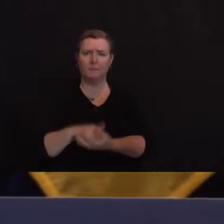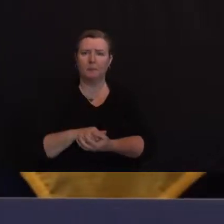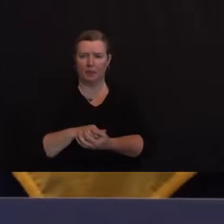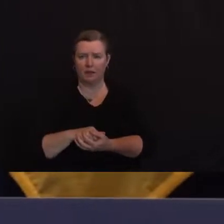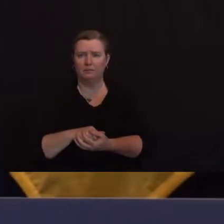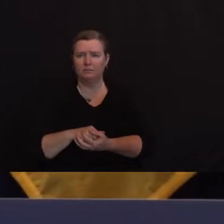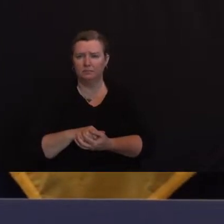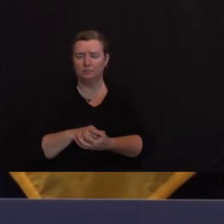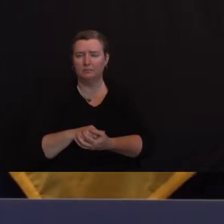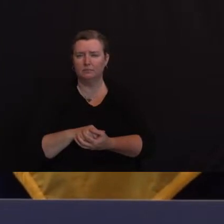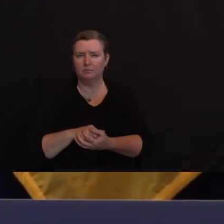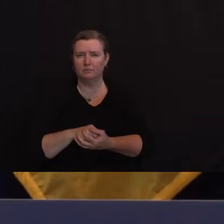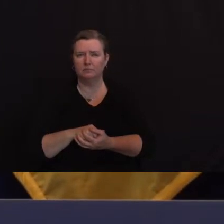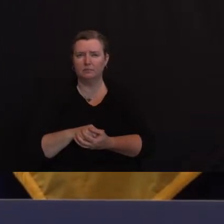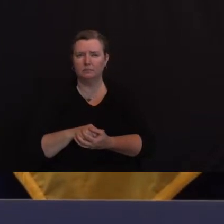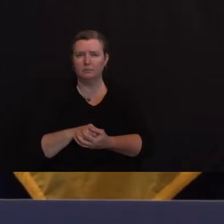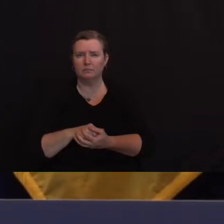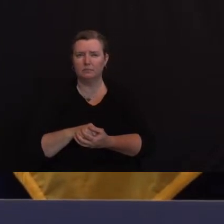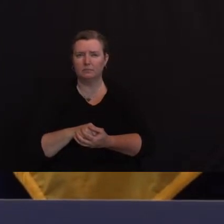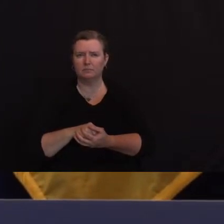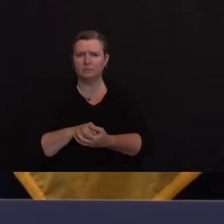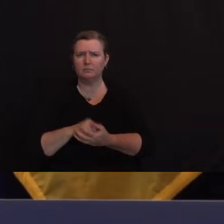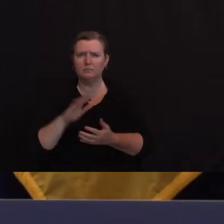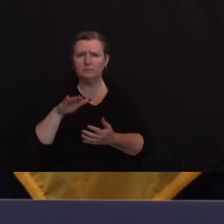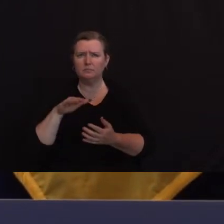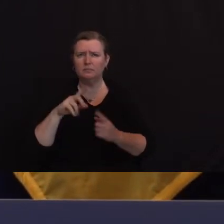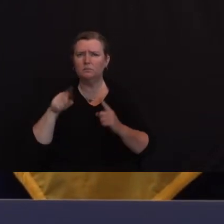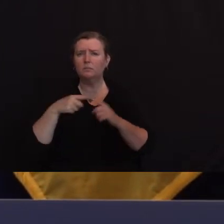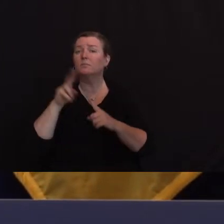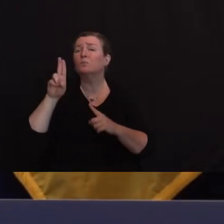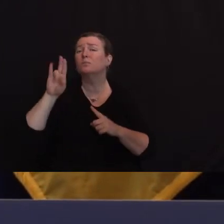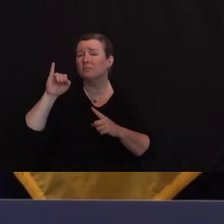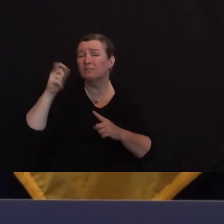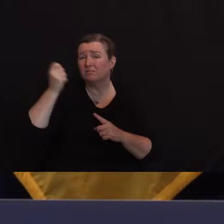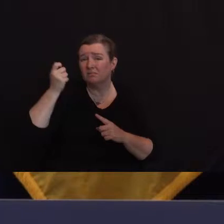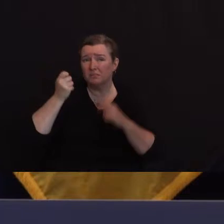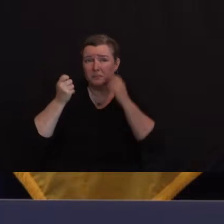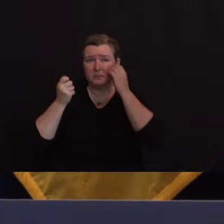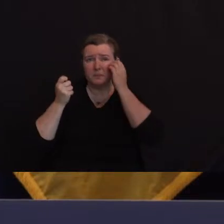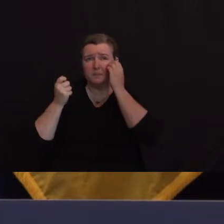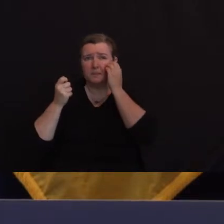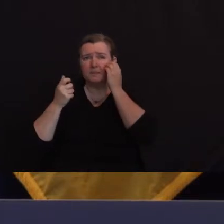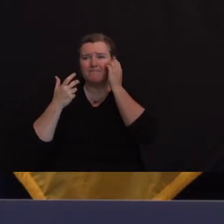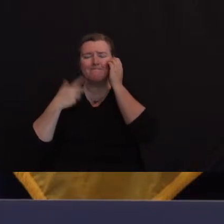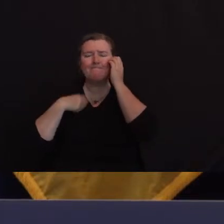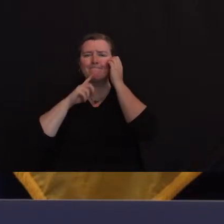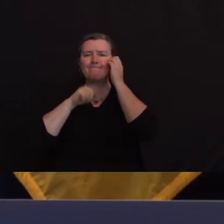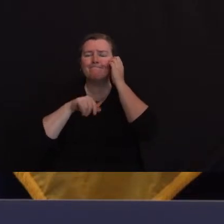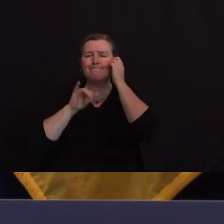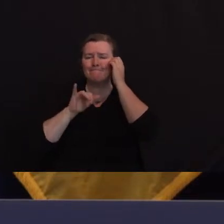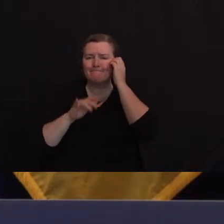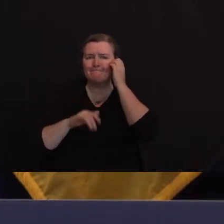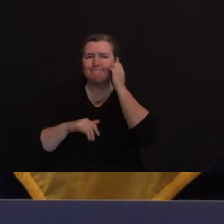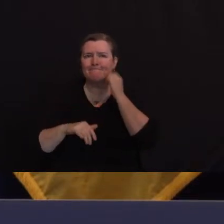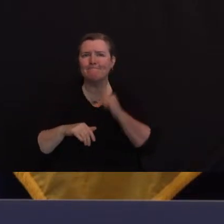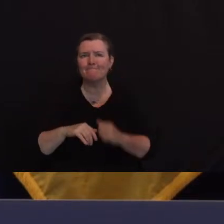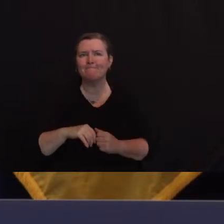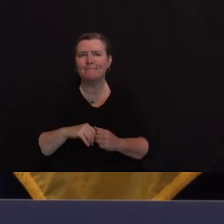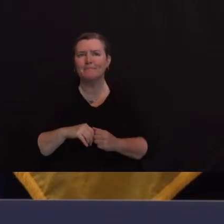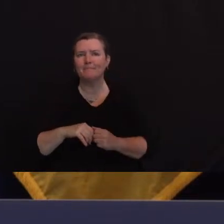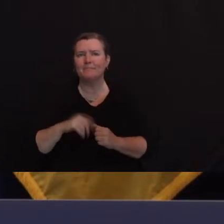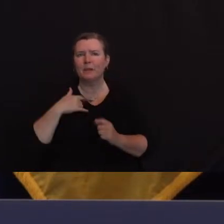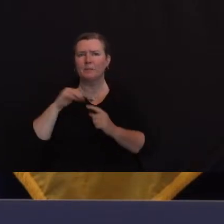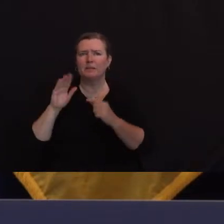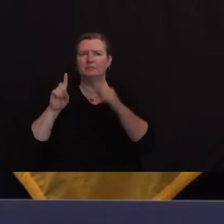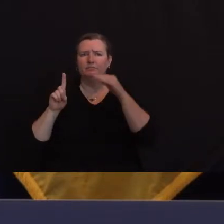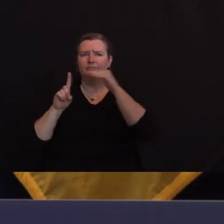And Matt, may I come back to you in the unemployment question? I don't have a crisp answer. Mahan, will you help me out on that if you could? And I bet you Rob, Sarah,